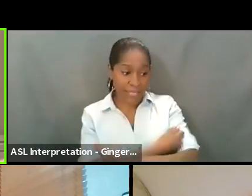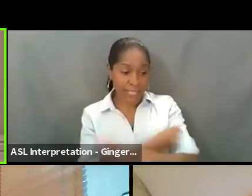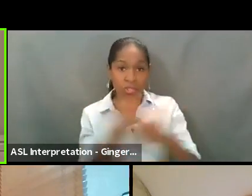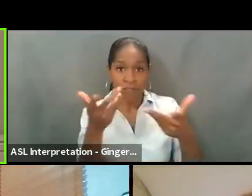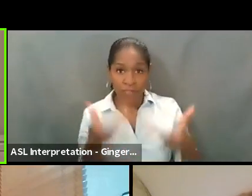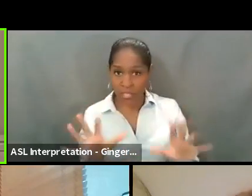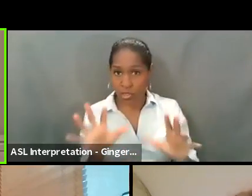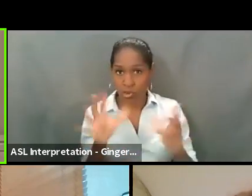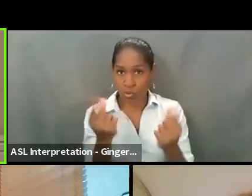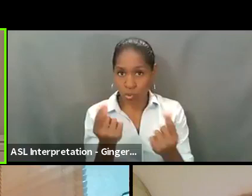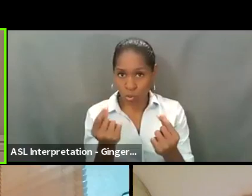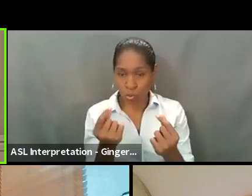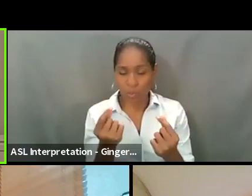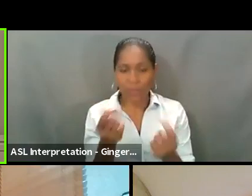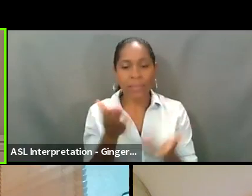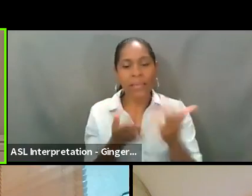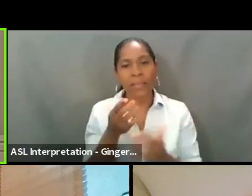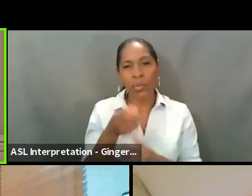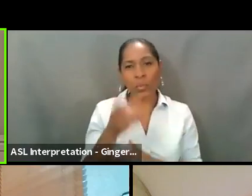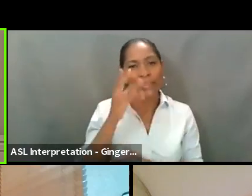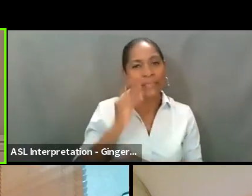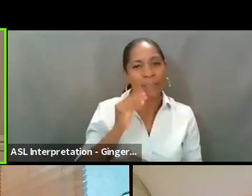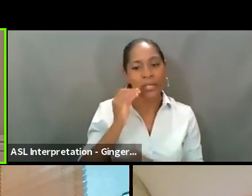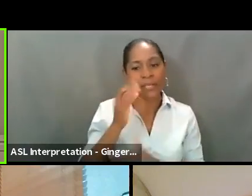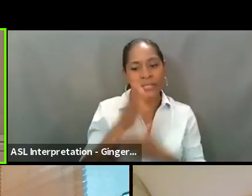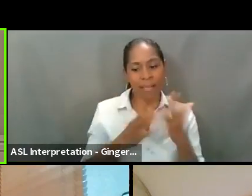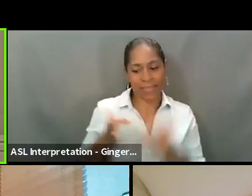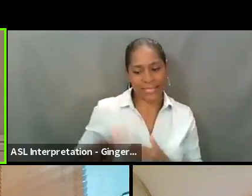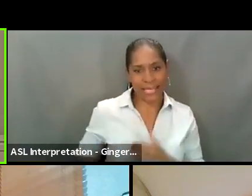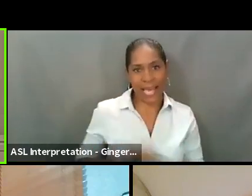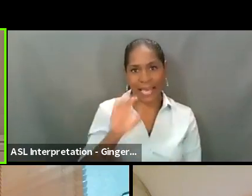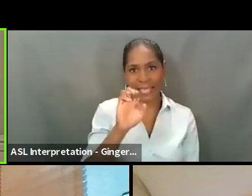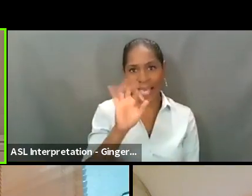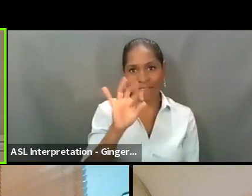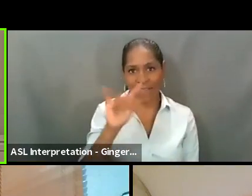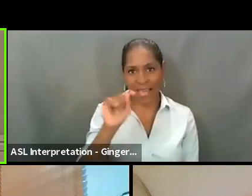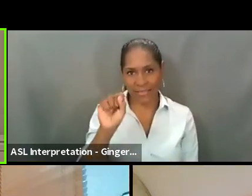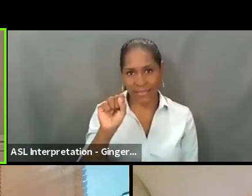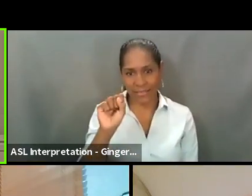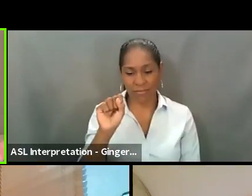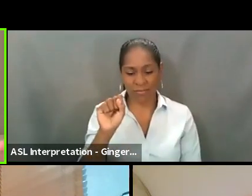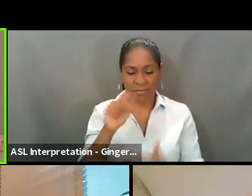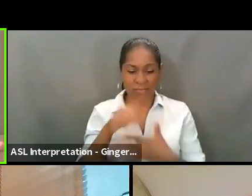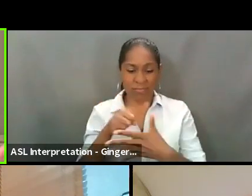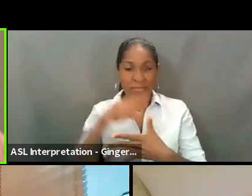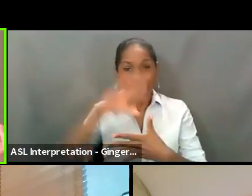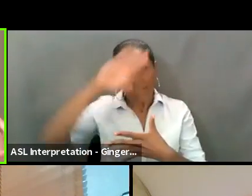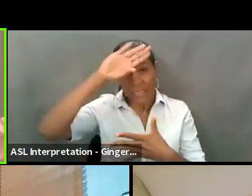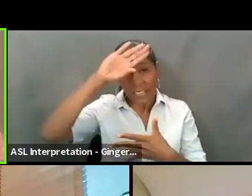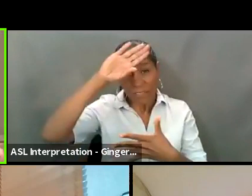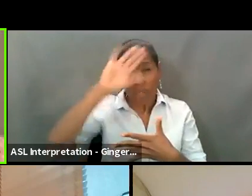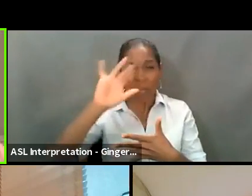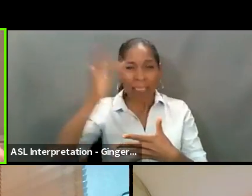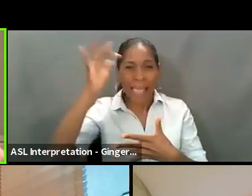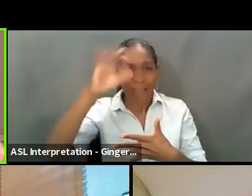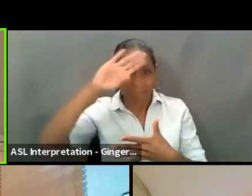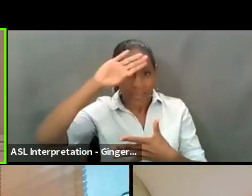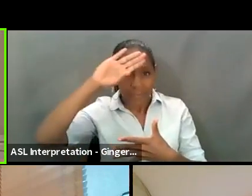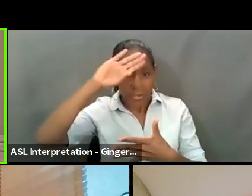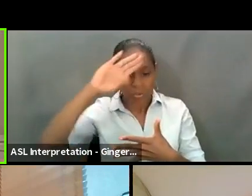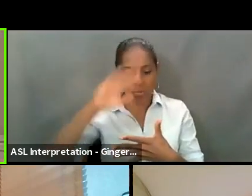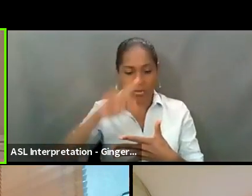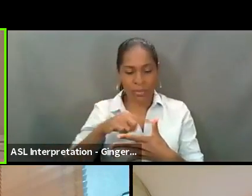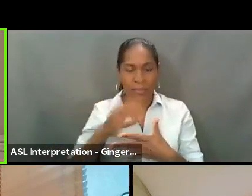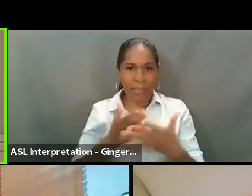the side effects that you might expect. Really common ones are feeling feverish or a little flu-like. So having kind of those